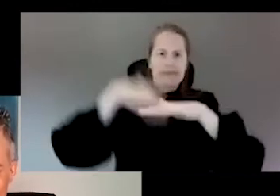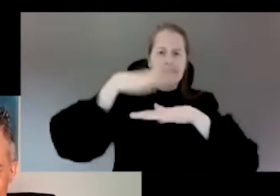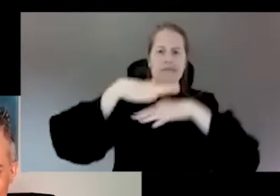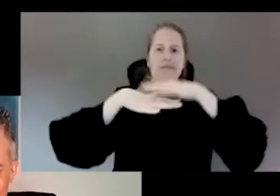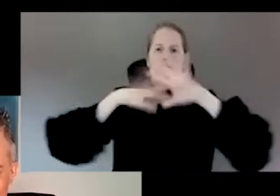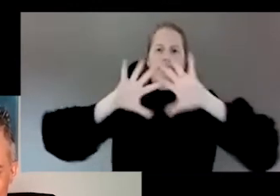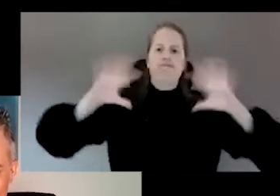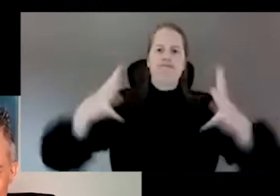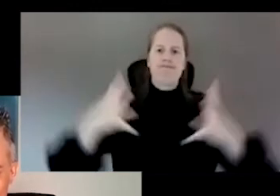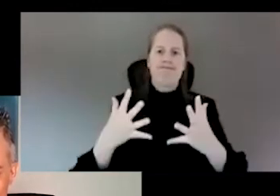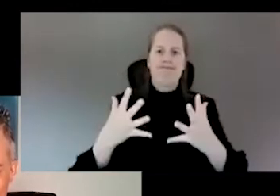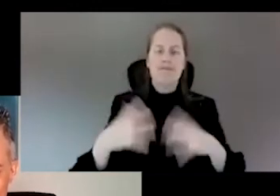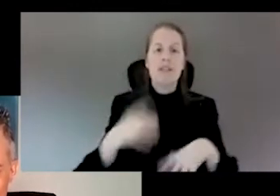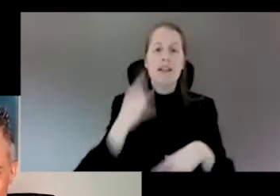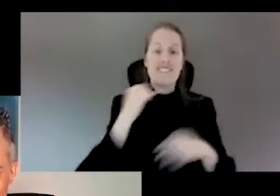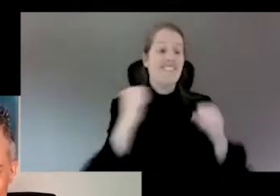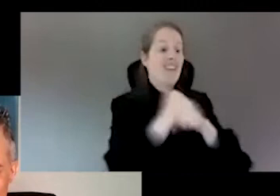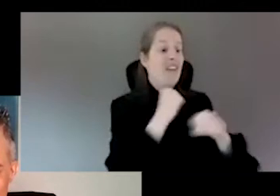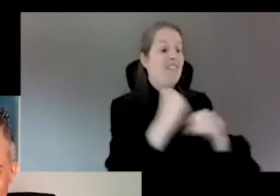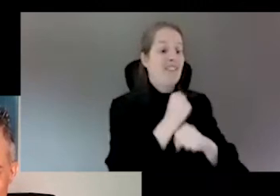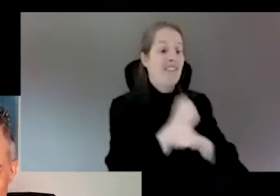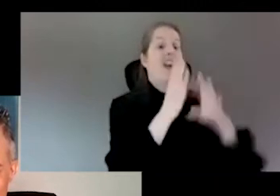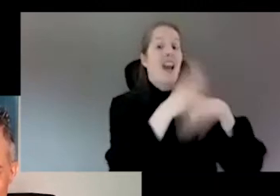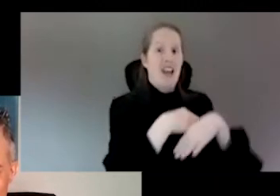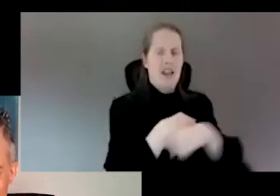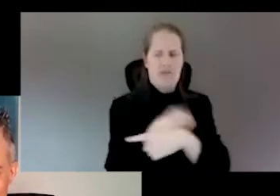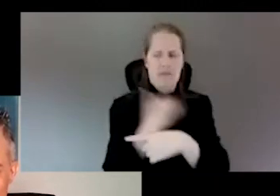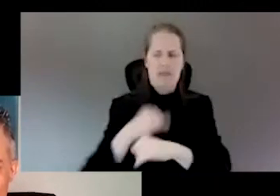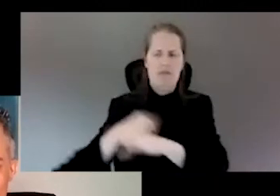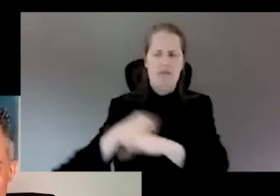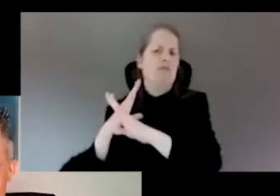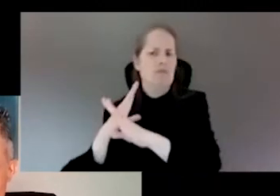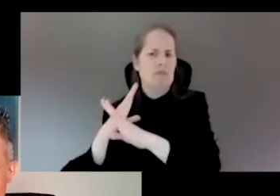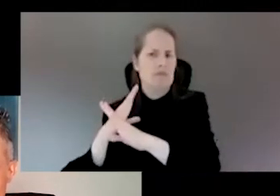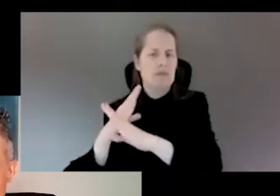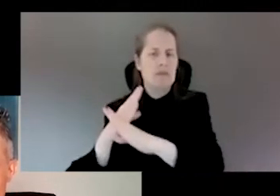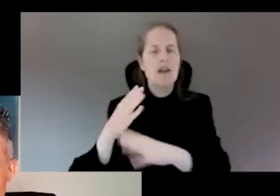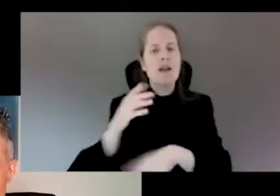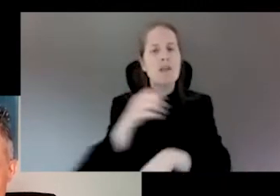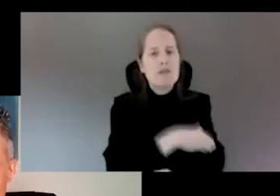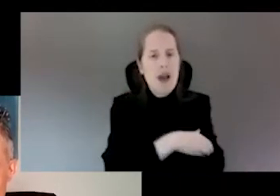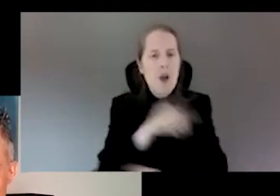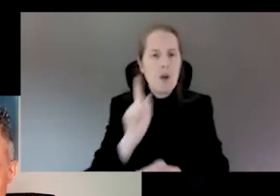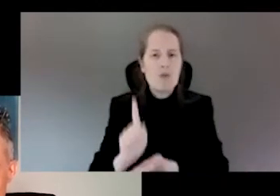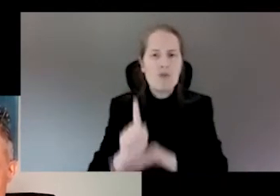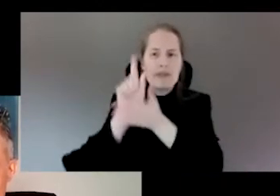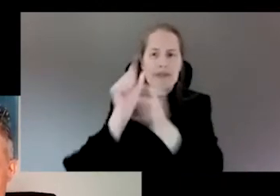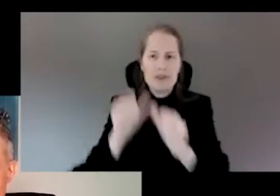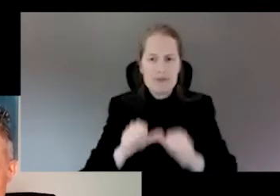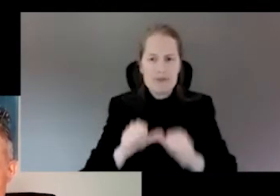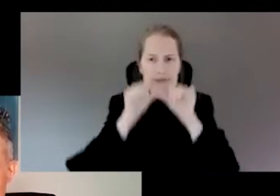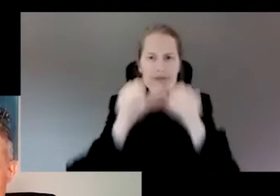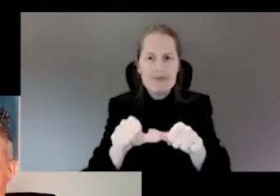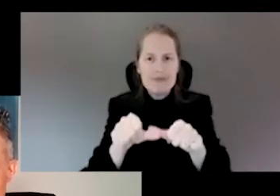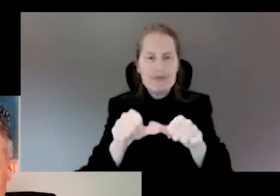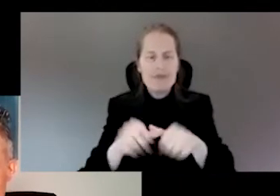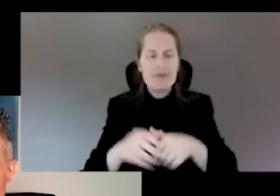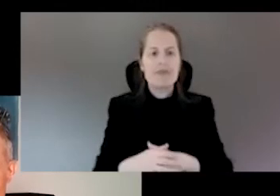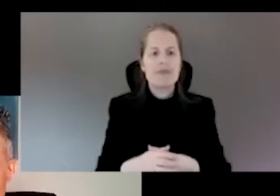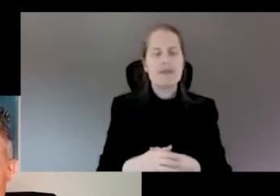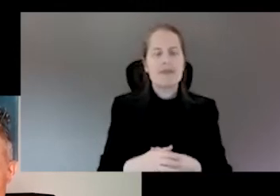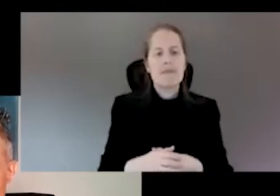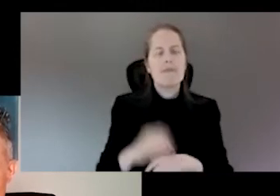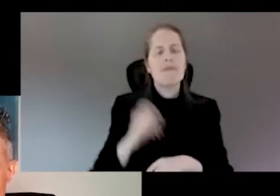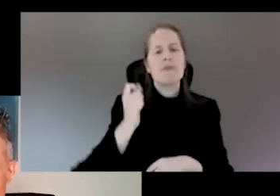the continuation of power and privilege to continue on. So, an understanding that,